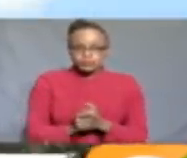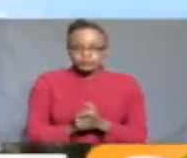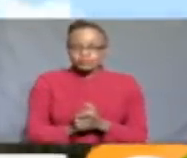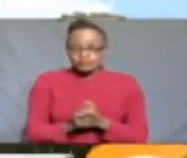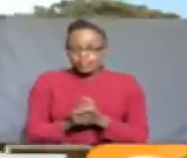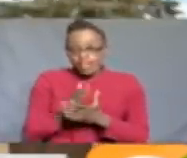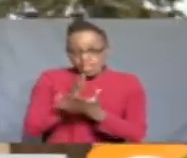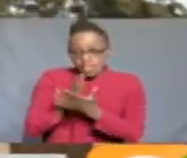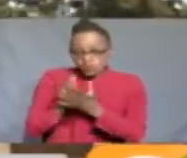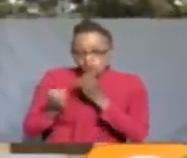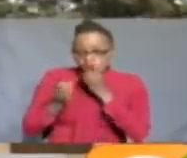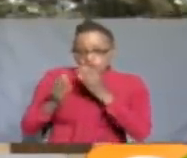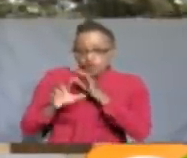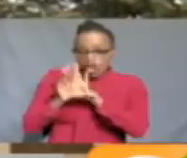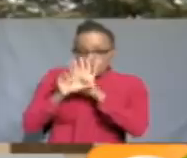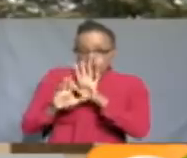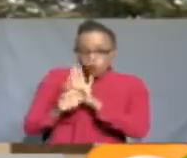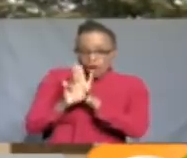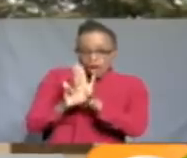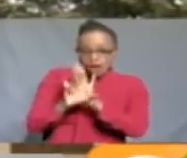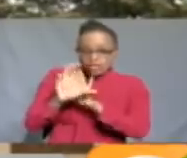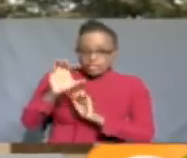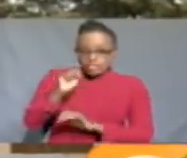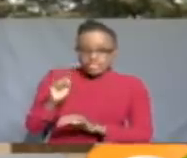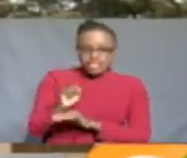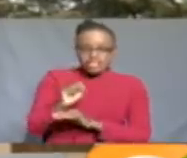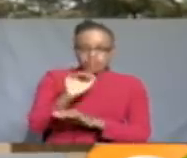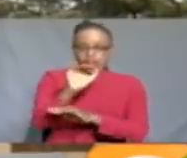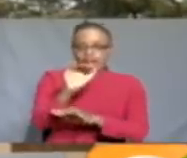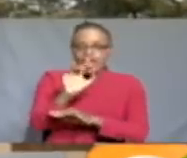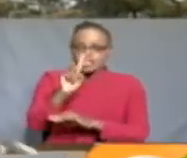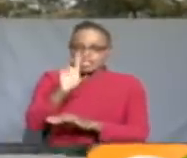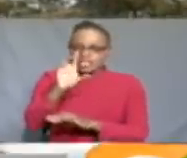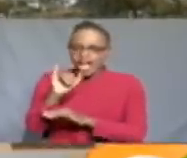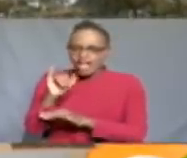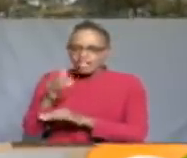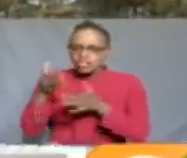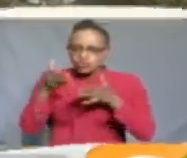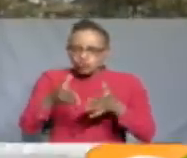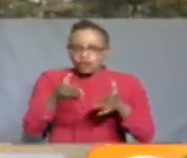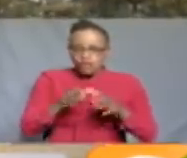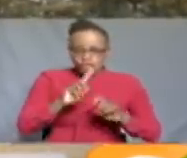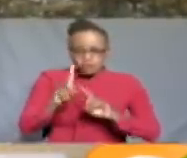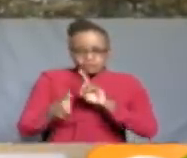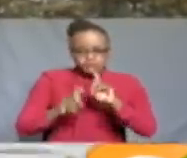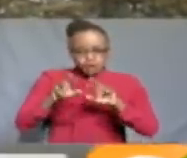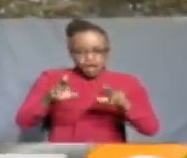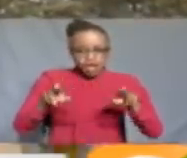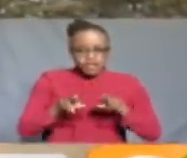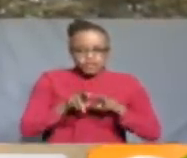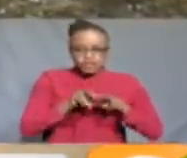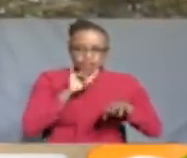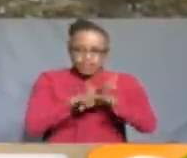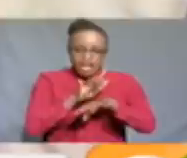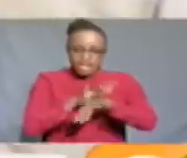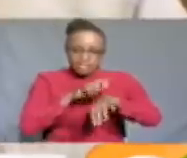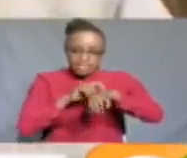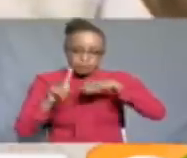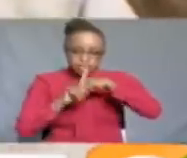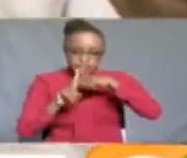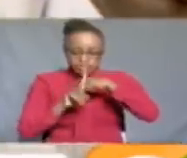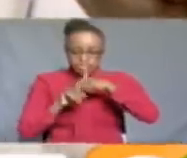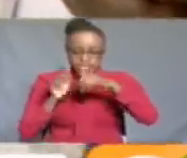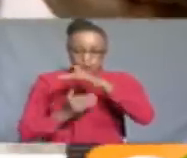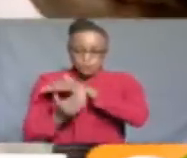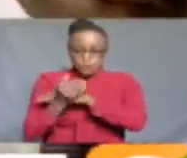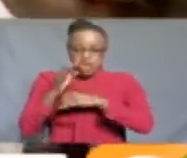Sources say lawyers representing the cabinet secretary have asked the DCI to avail the interrogation rooms as early as 6 a.m.